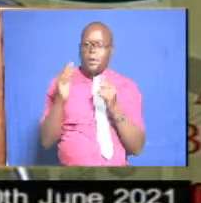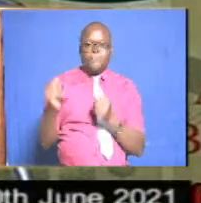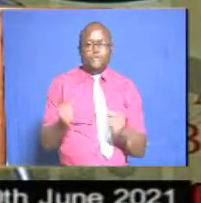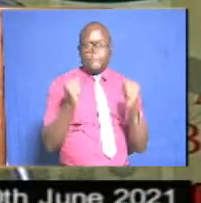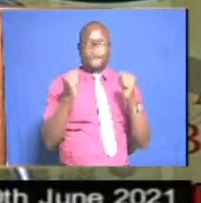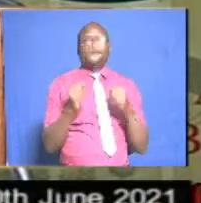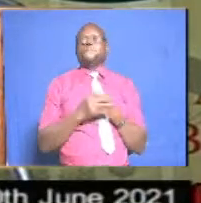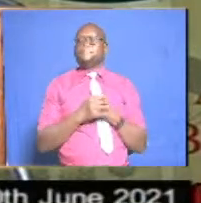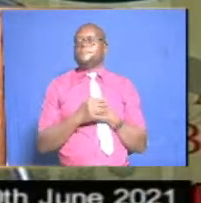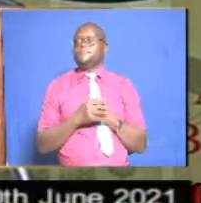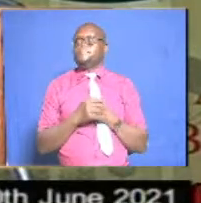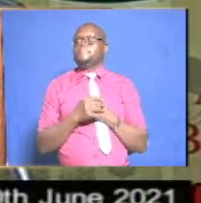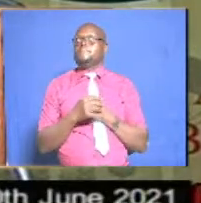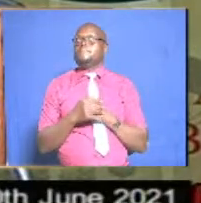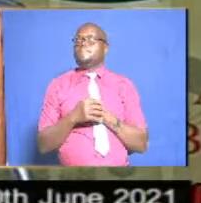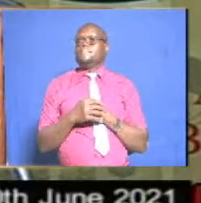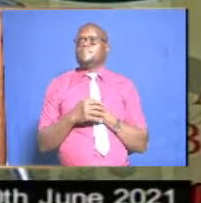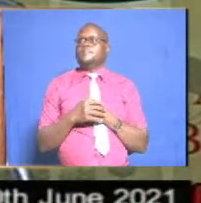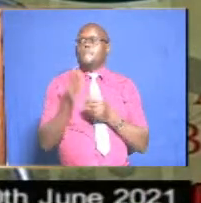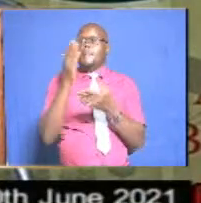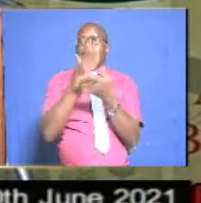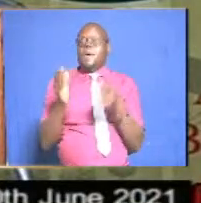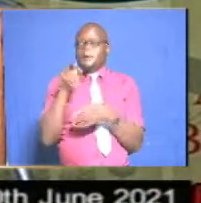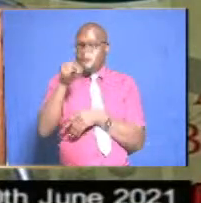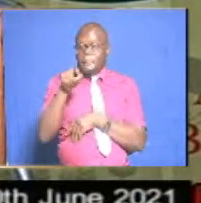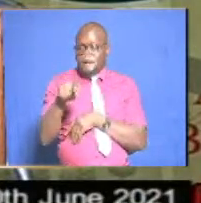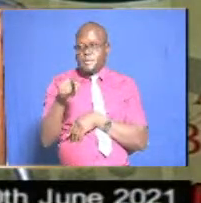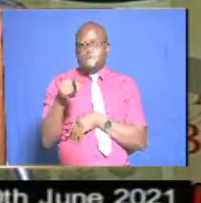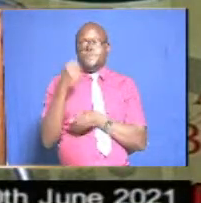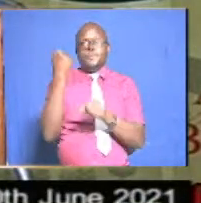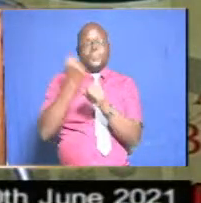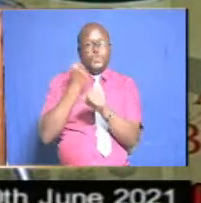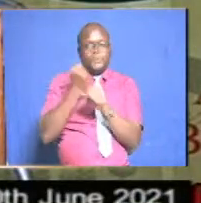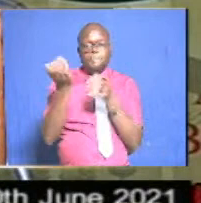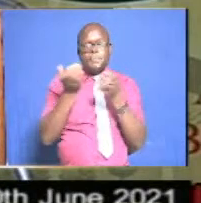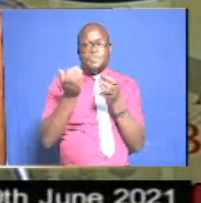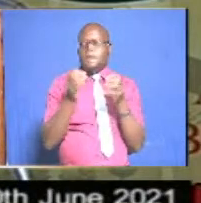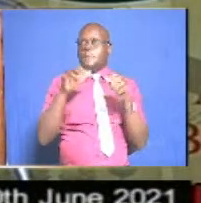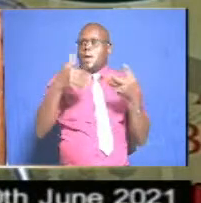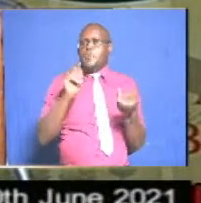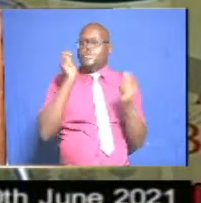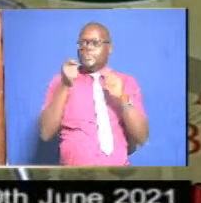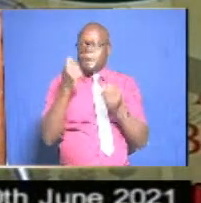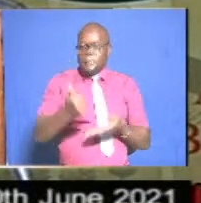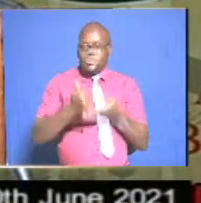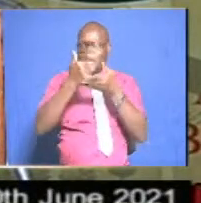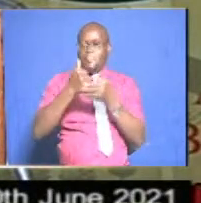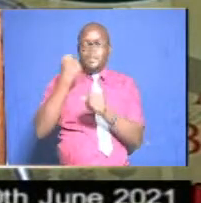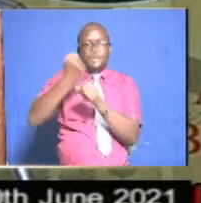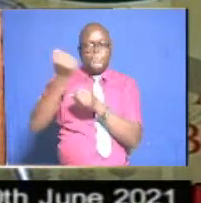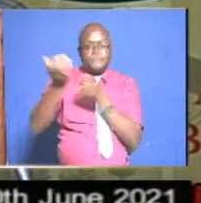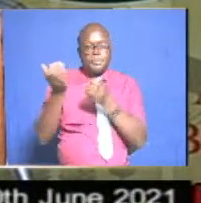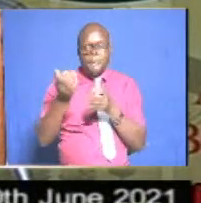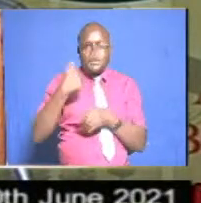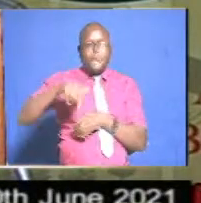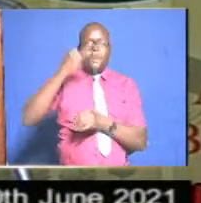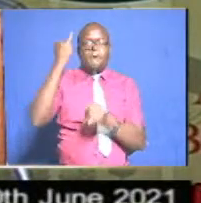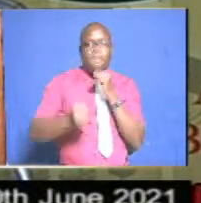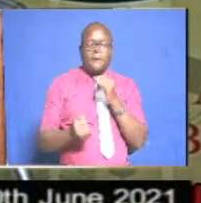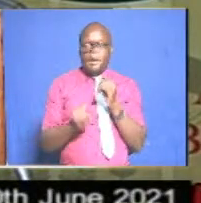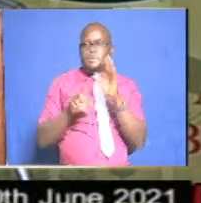Speaker, as part of ease of doing business reforms to facilitate trade, we have finalized the